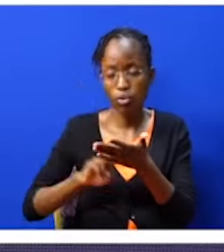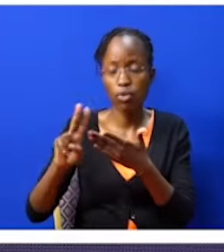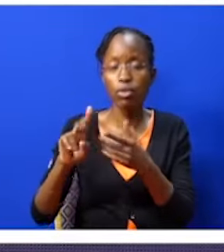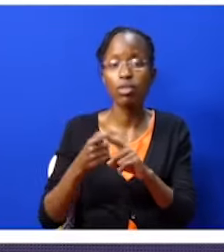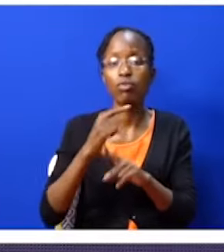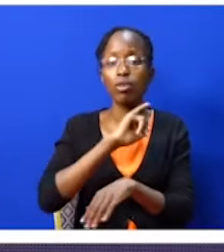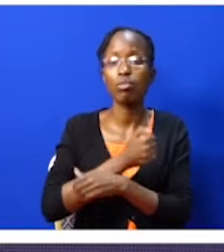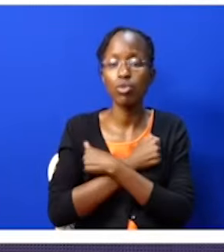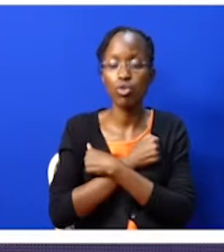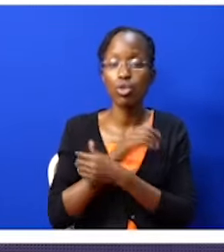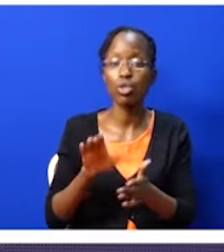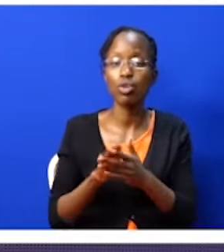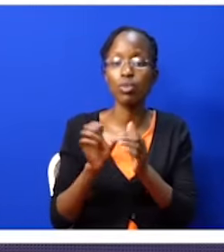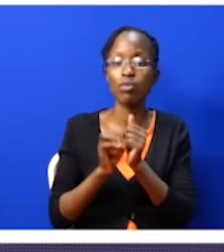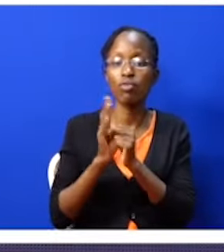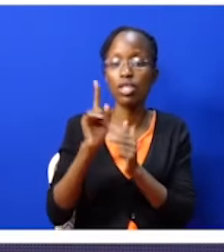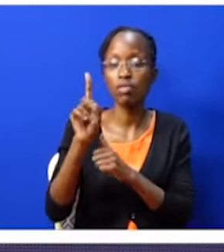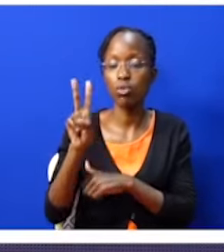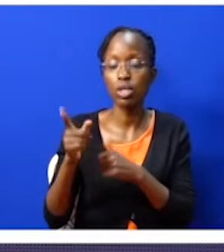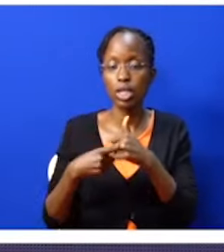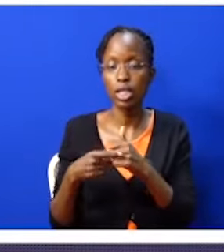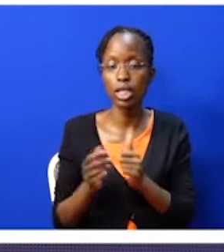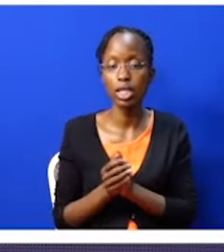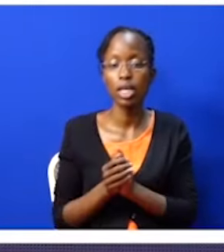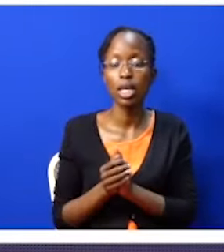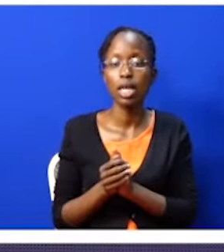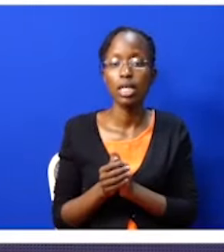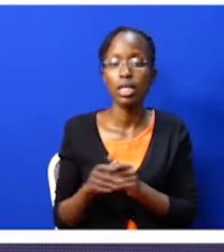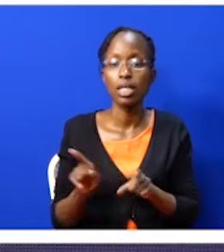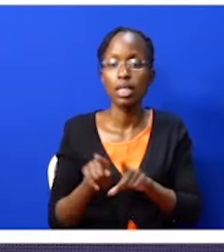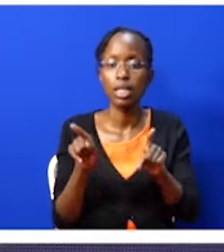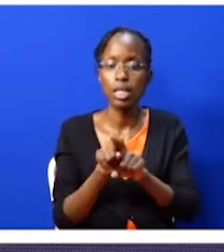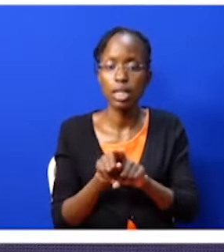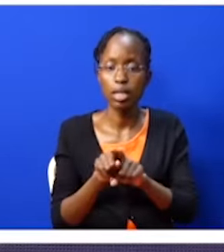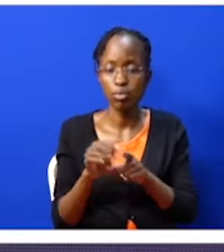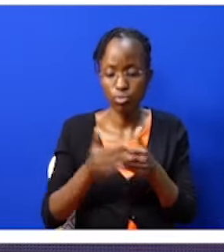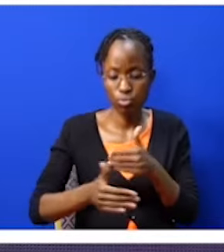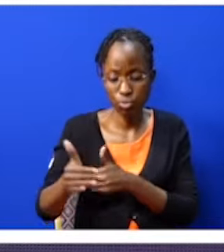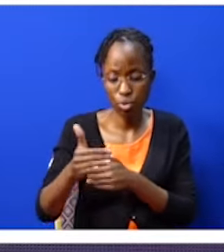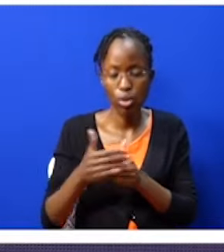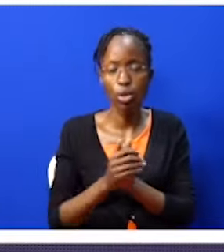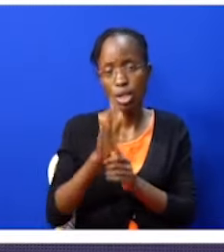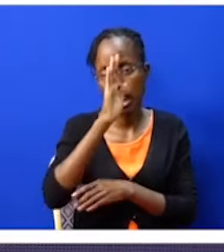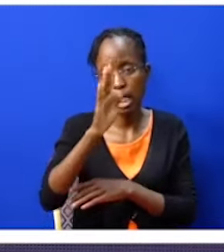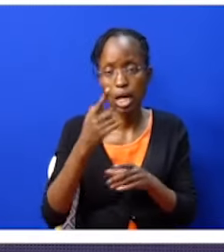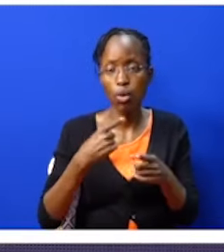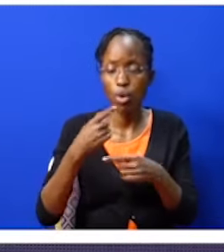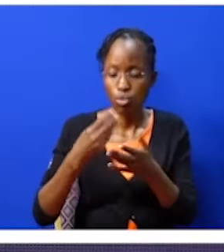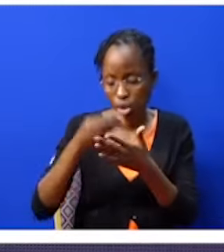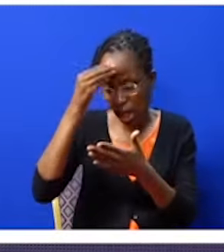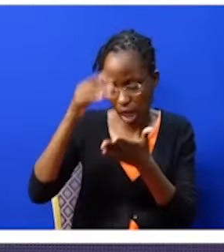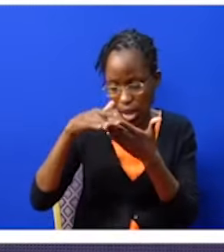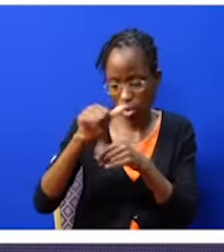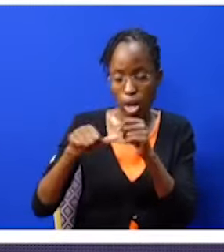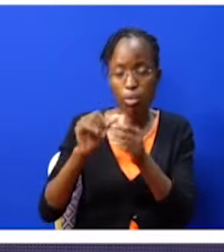course, John chapter 14, verse 26. And we'll be taking the next few weeks to learn more about the Holy Spirit, who